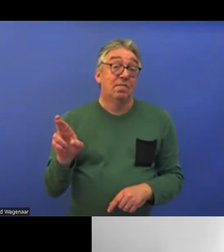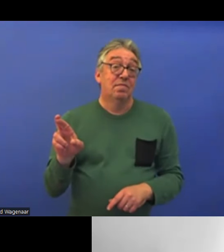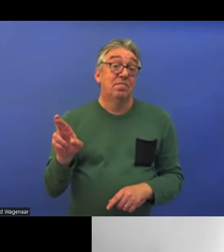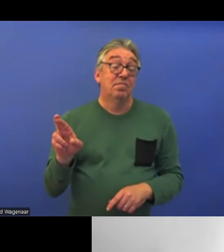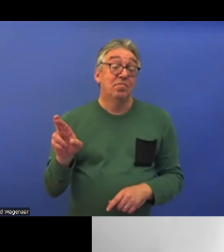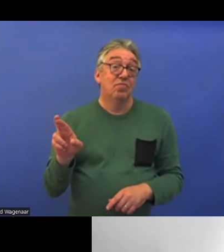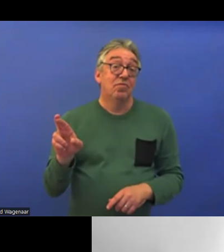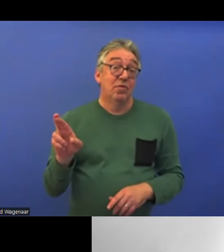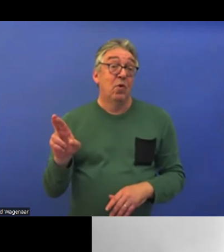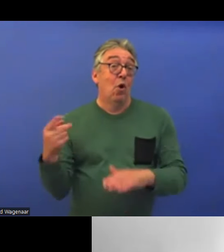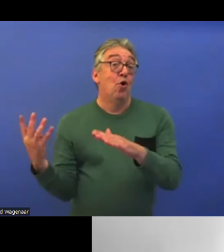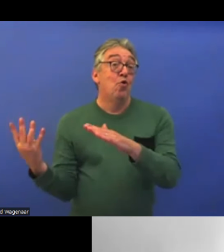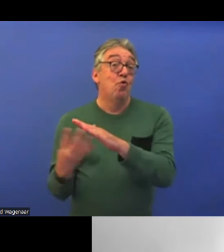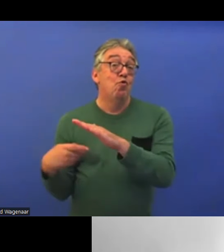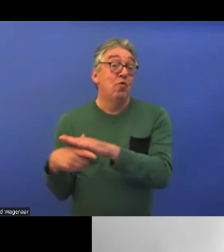for refugees.